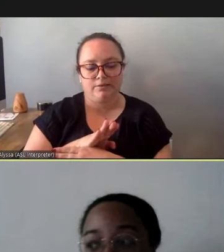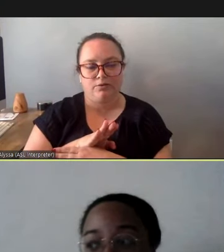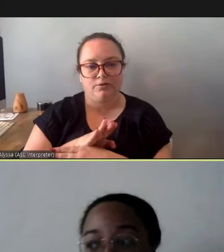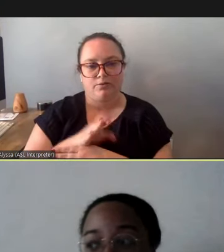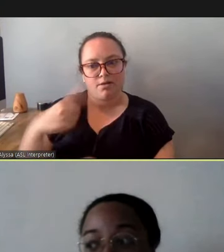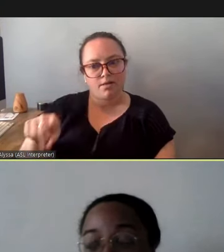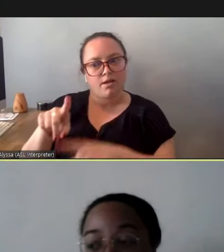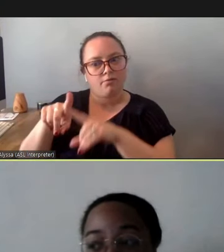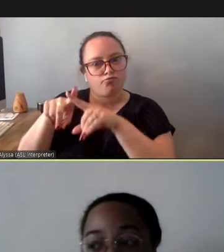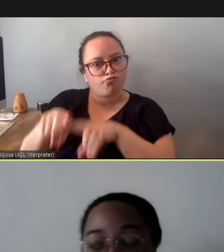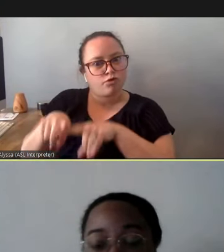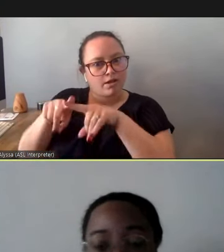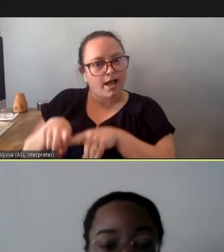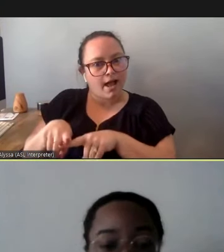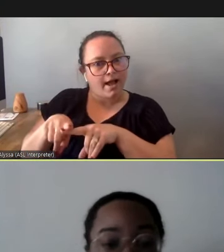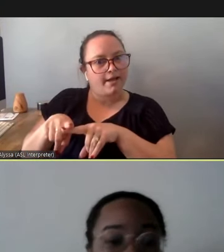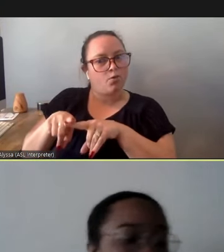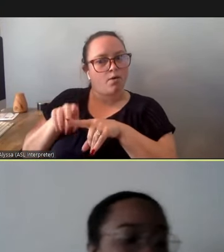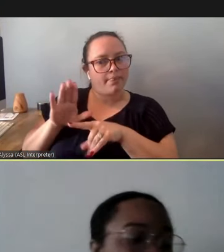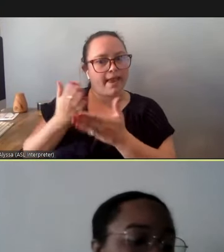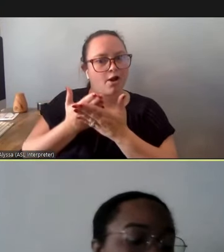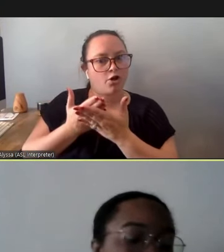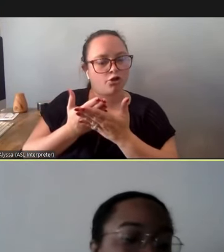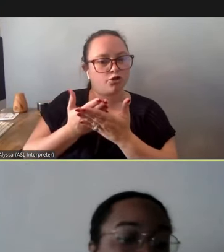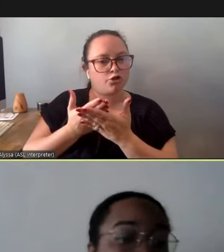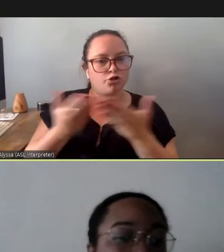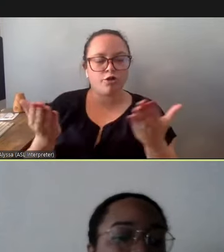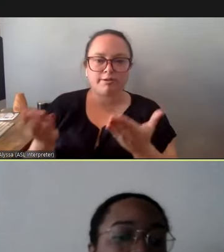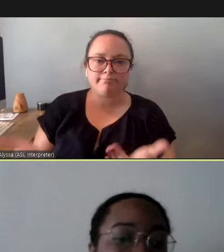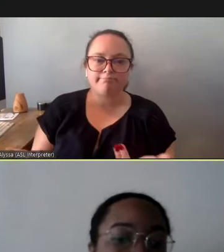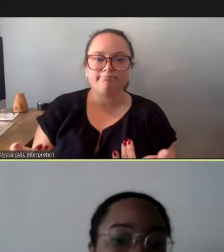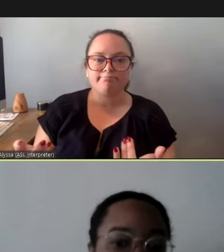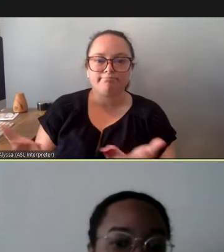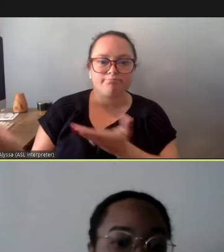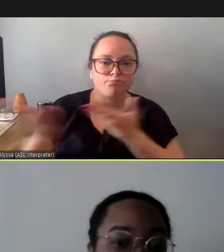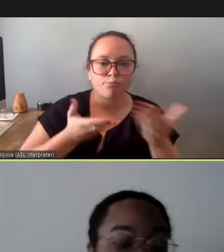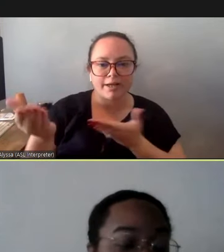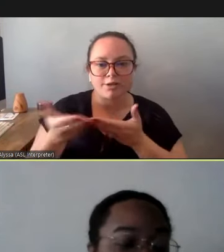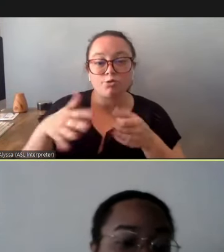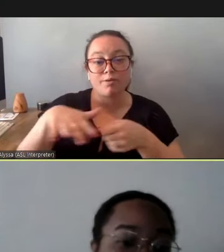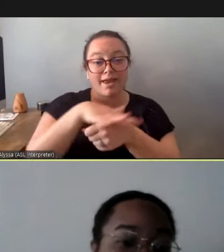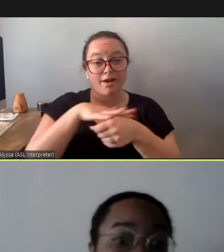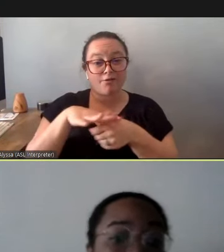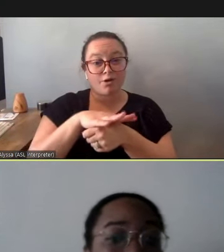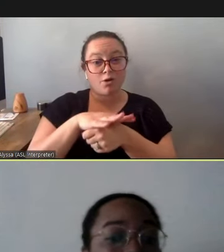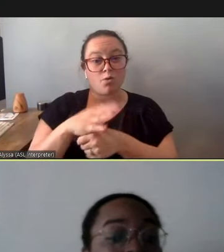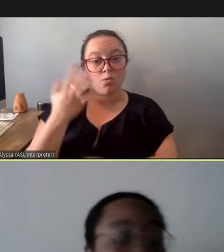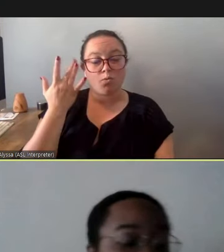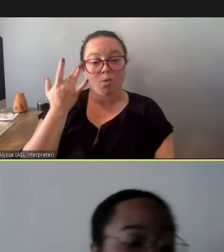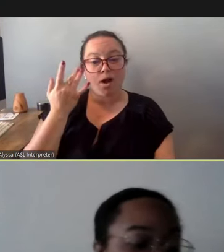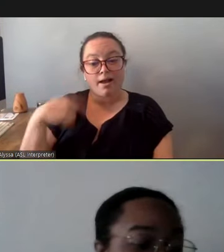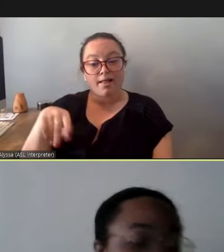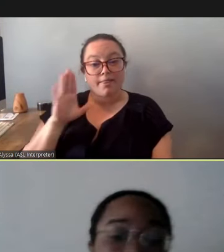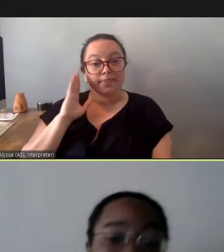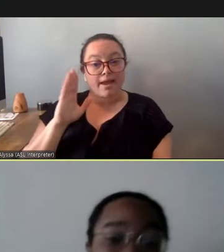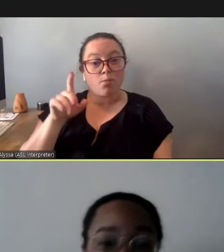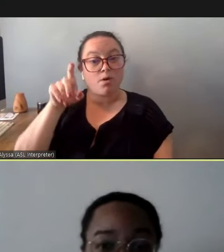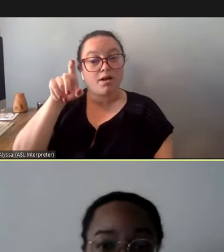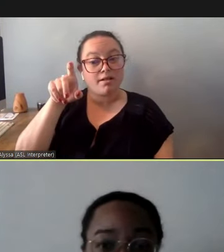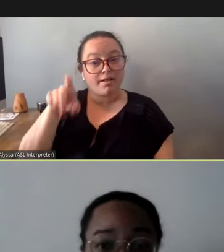rely on bringing their goods into the area, because they will pass down what they have to pay in tolls